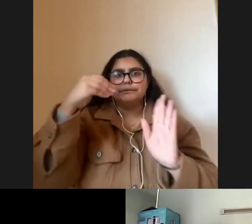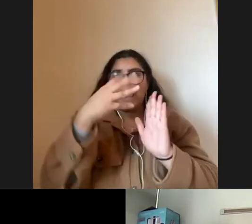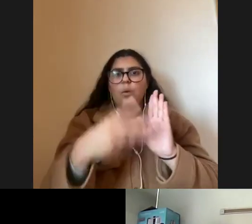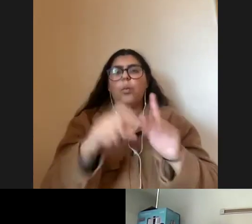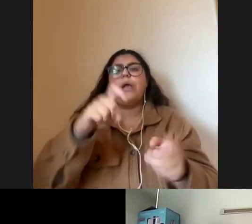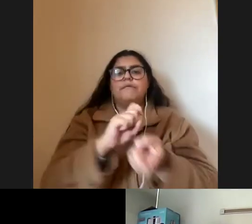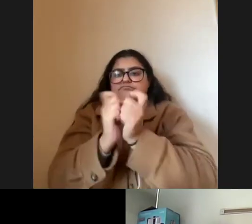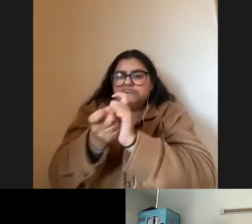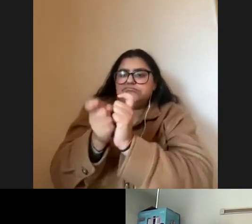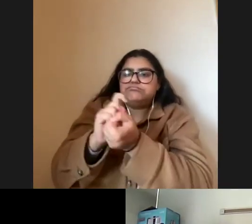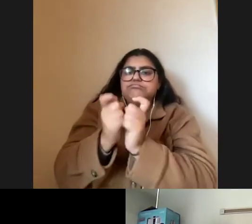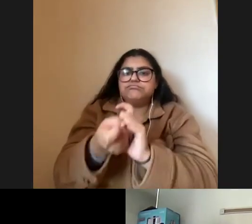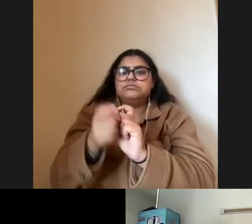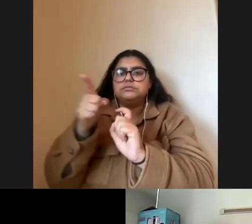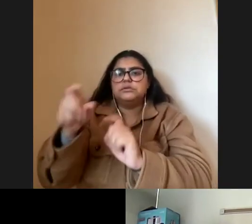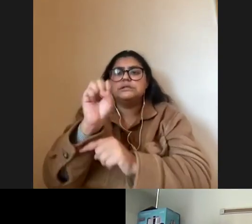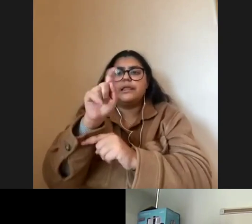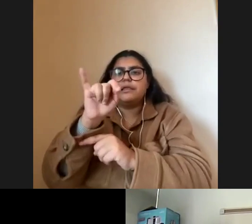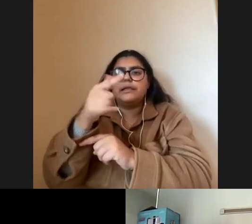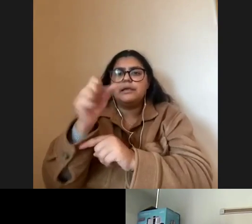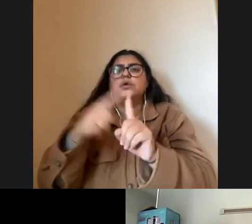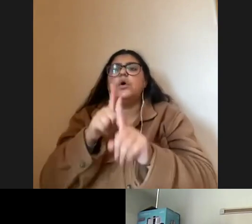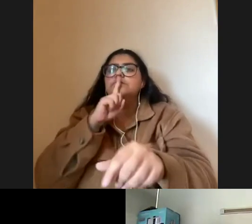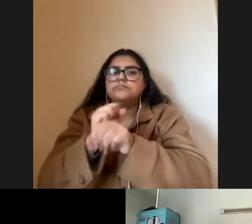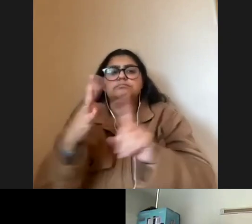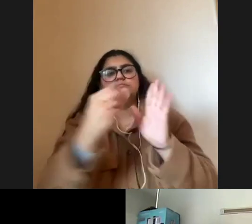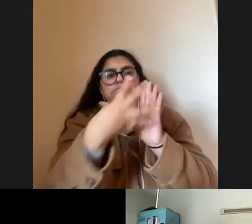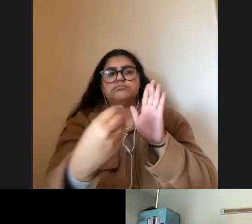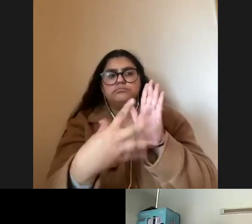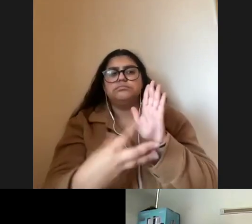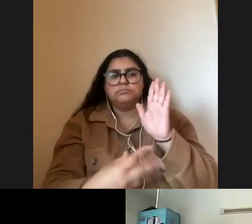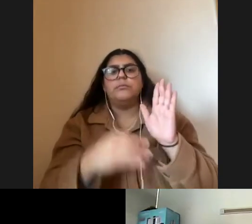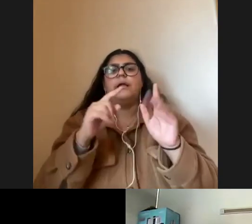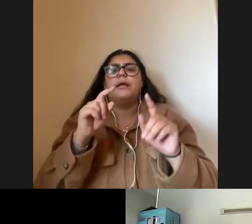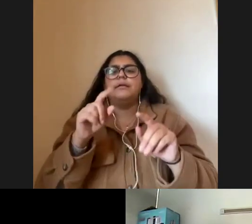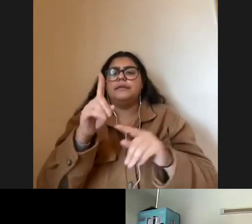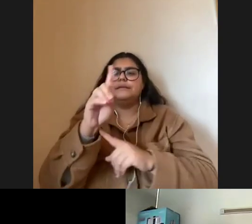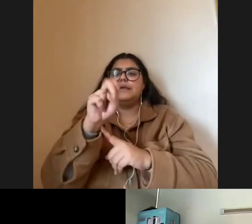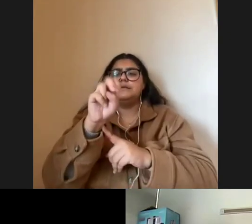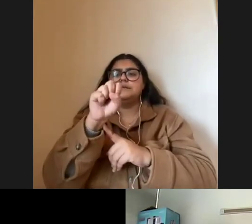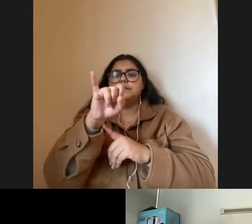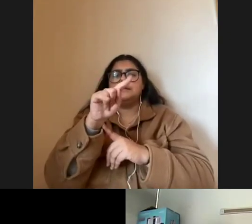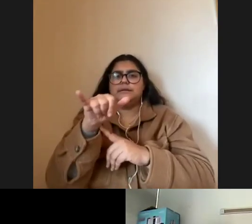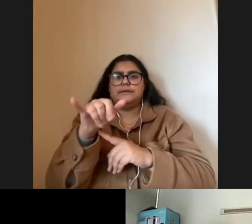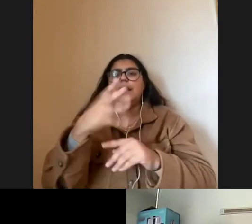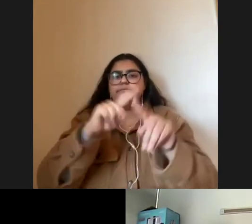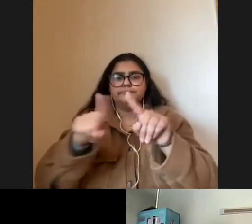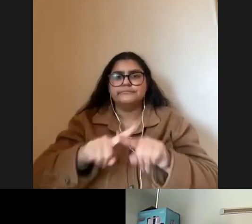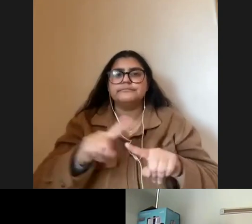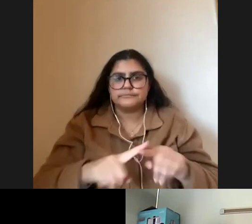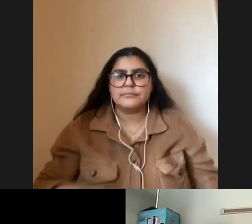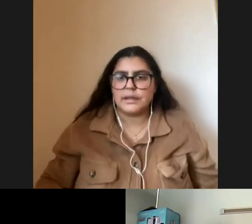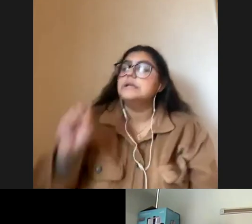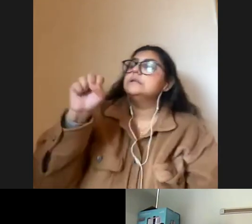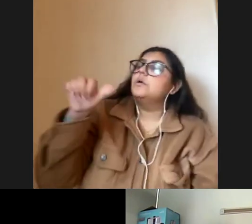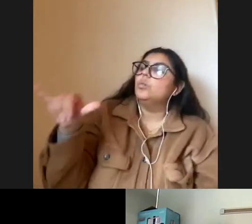settings quite a bit to be able to capture the differences in density. Sweet. Let's see. SYDC